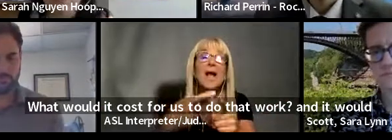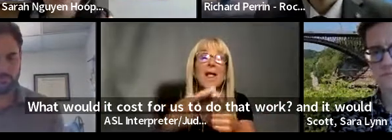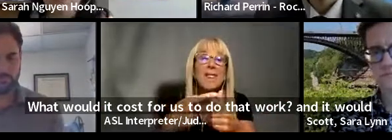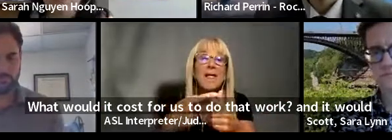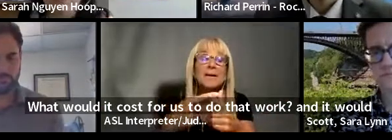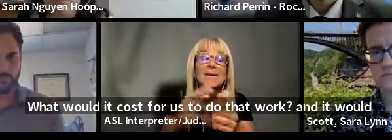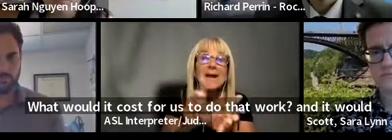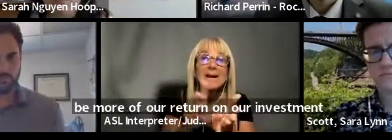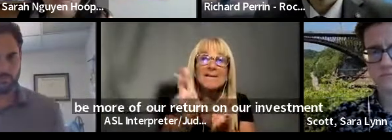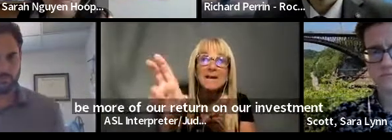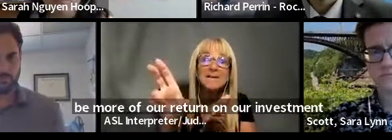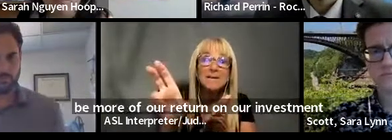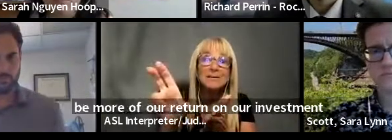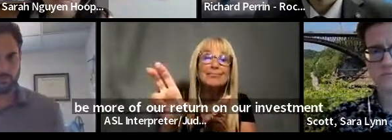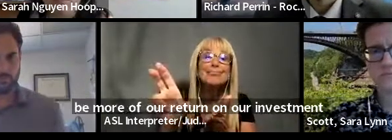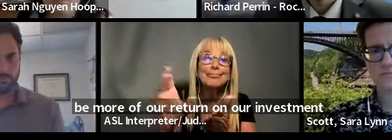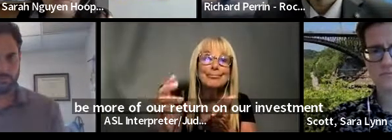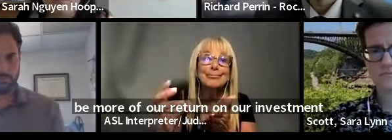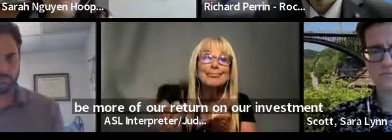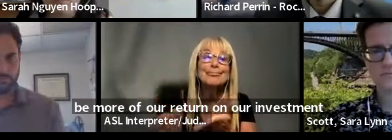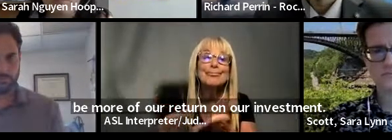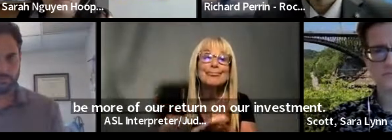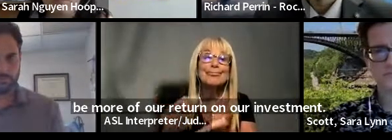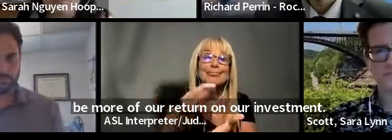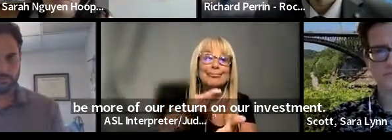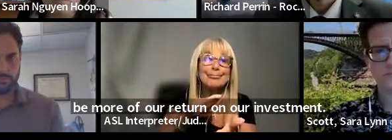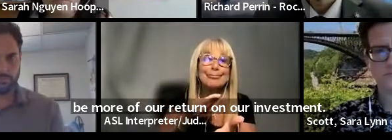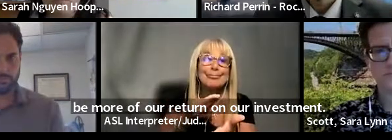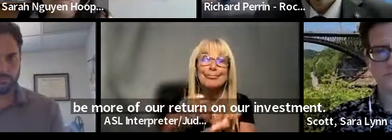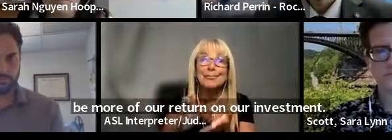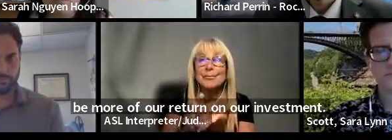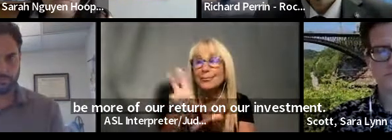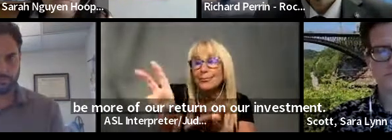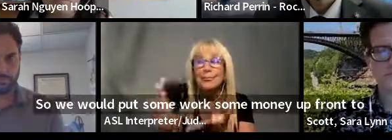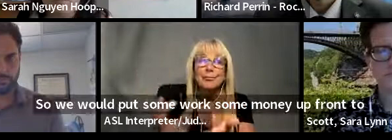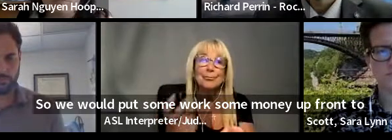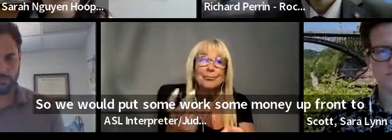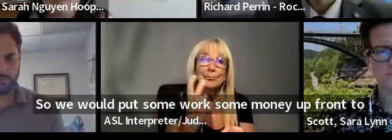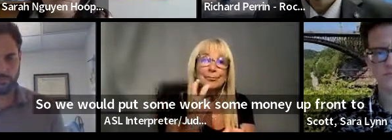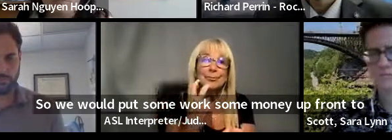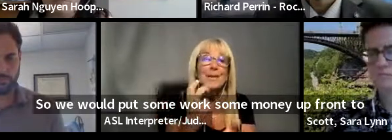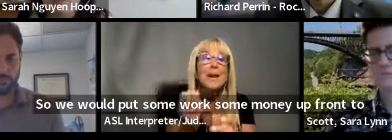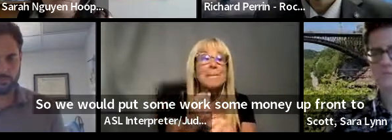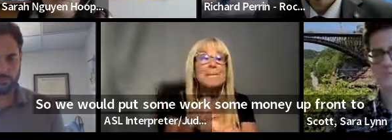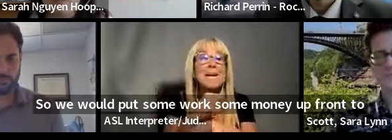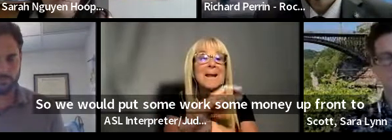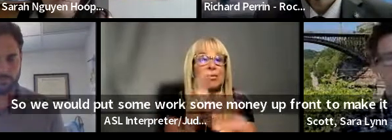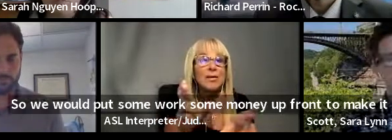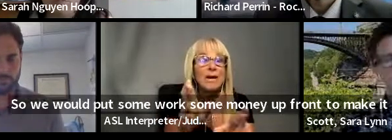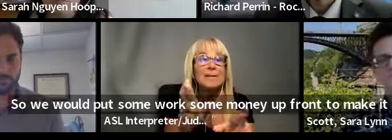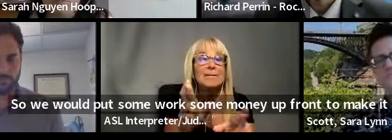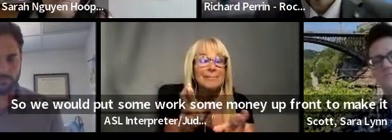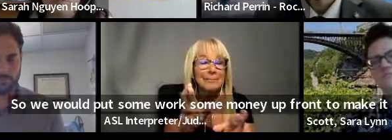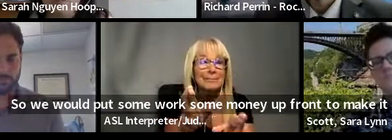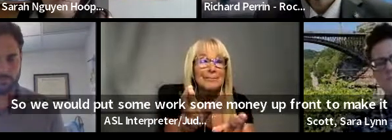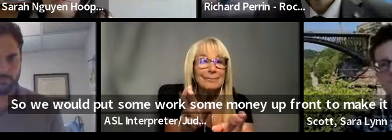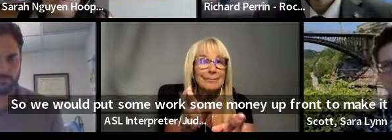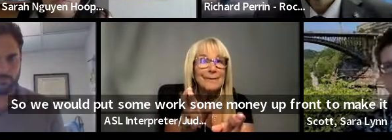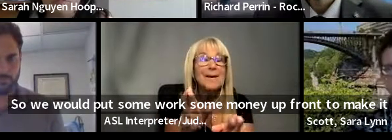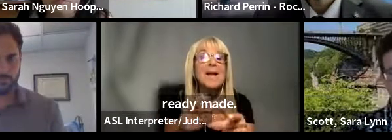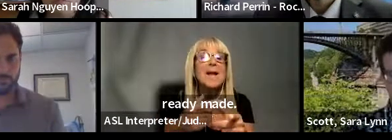some some money up front to make it ready-made, but then we recoup that money on the